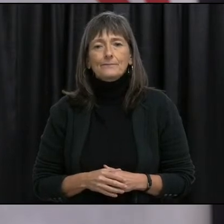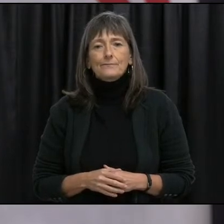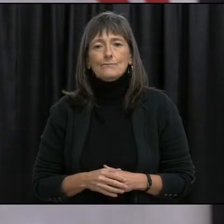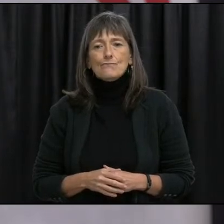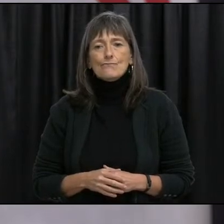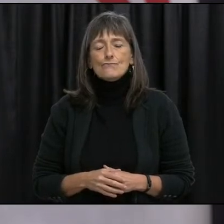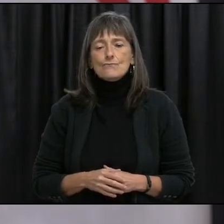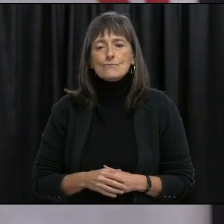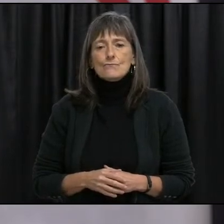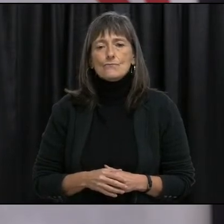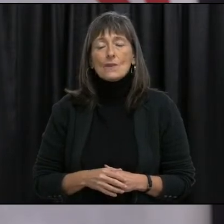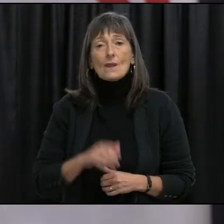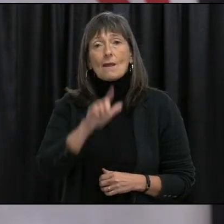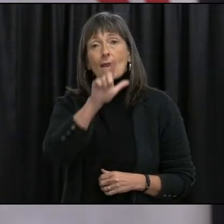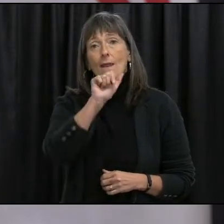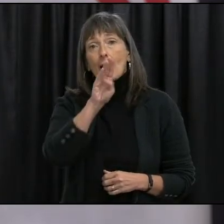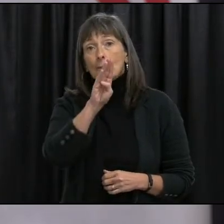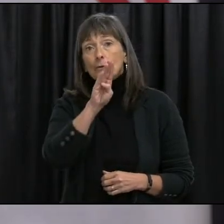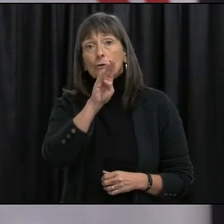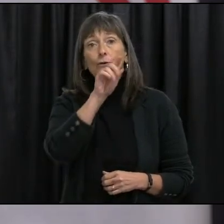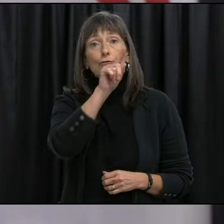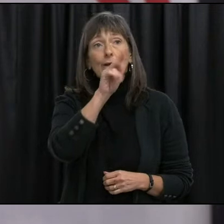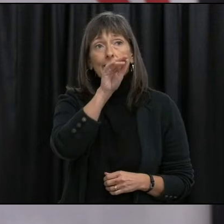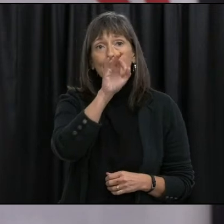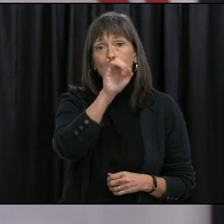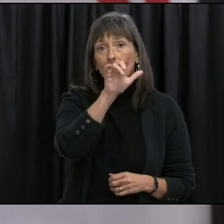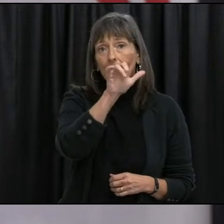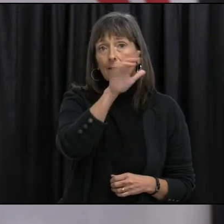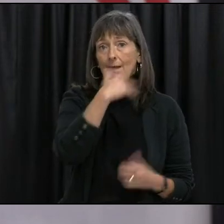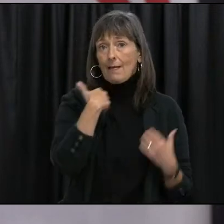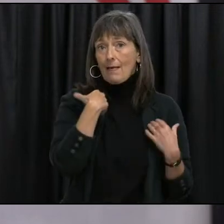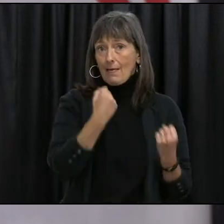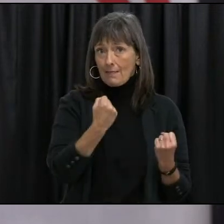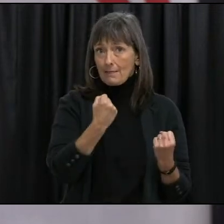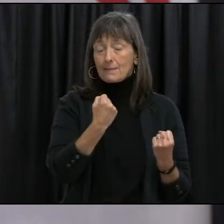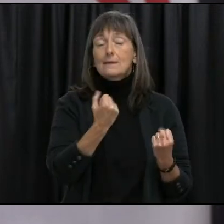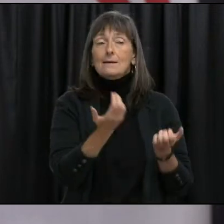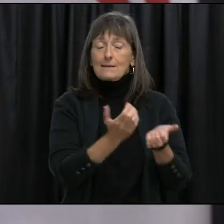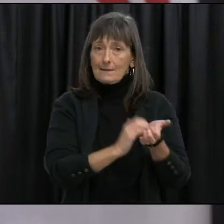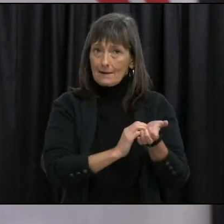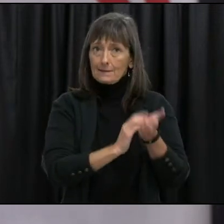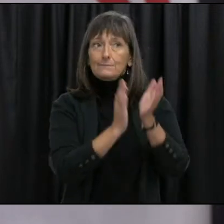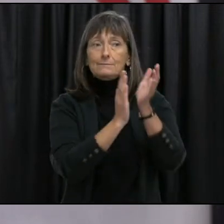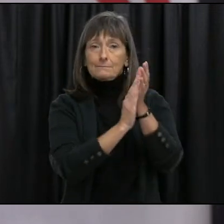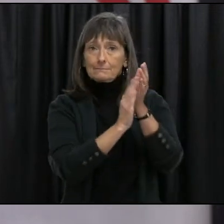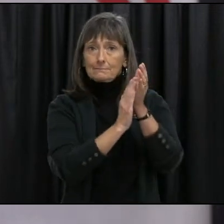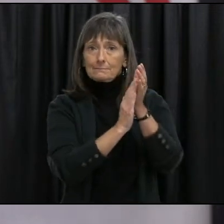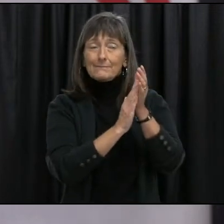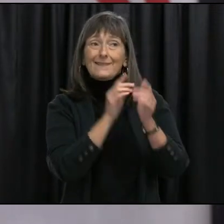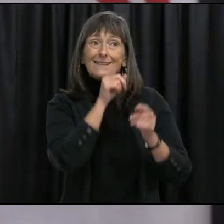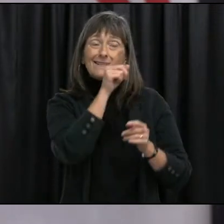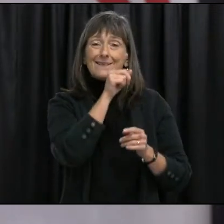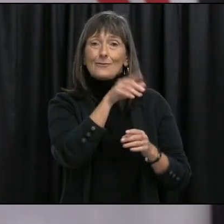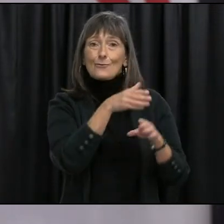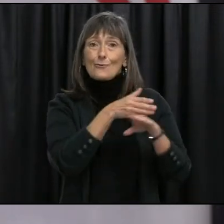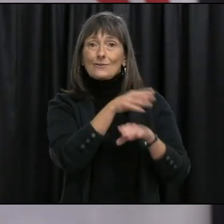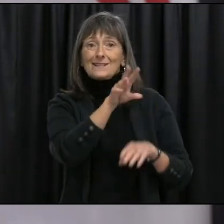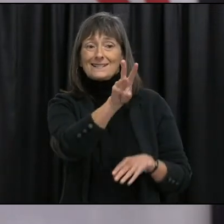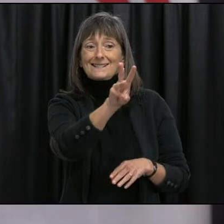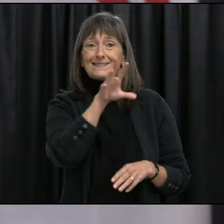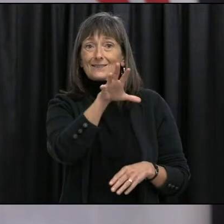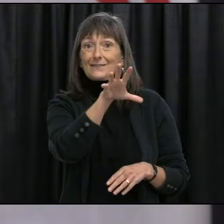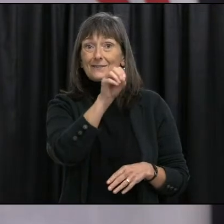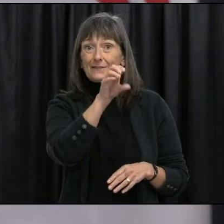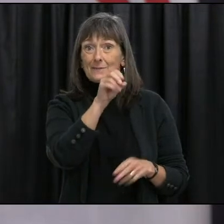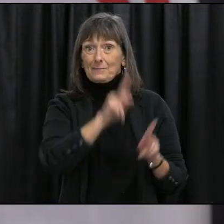speaking. Labrador Grenfell Health, again, to be congratulated. They've tested over 650 people